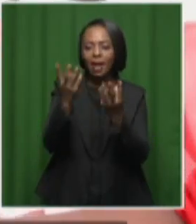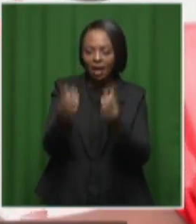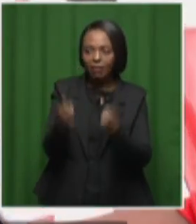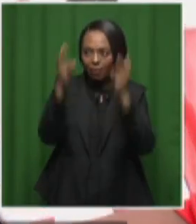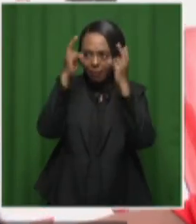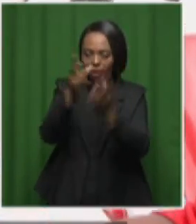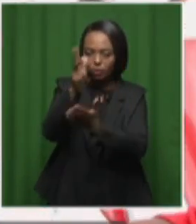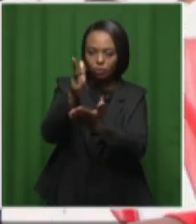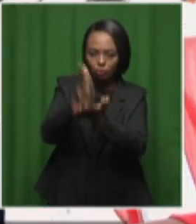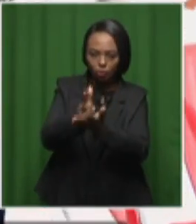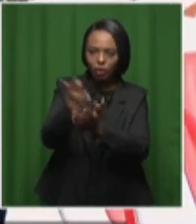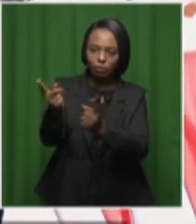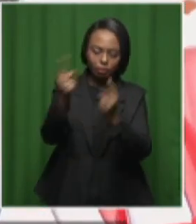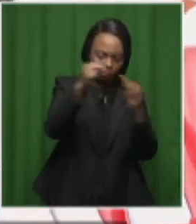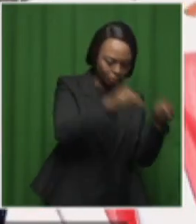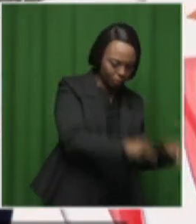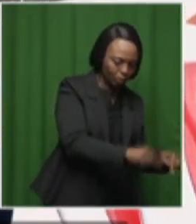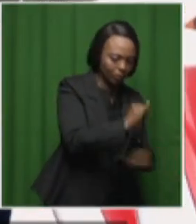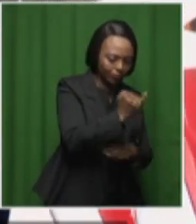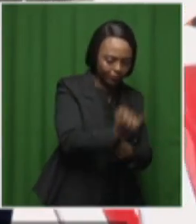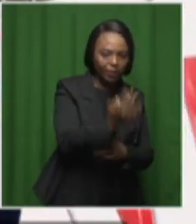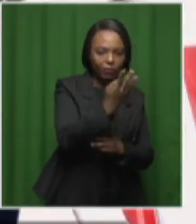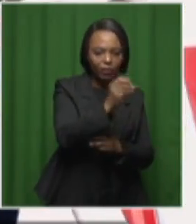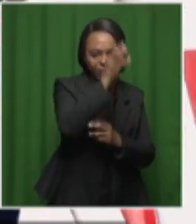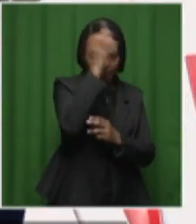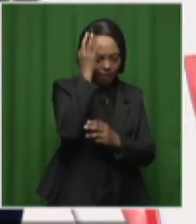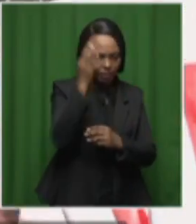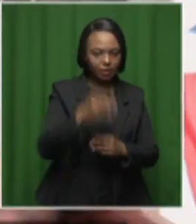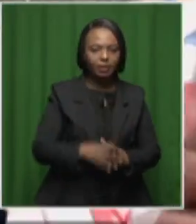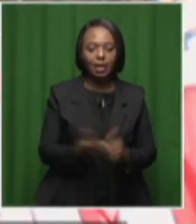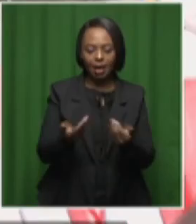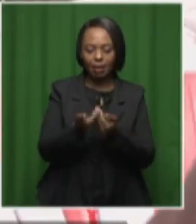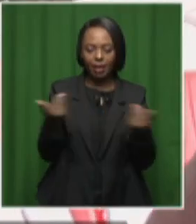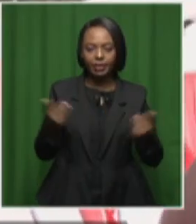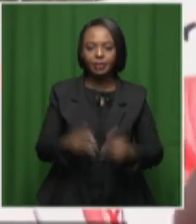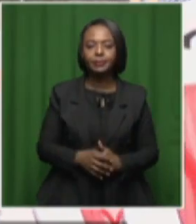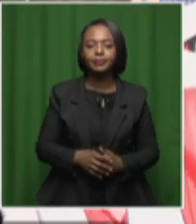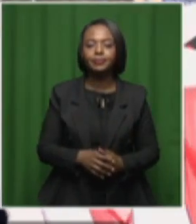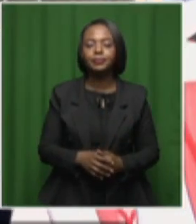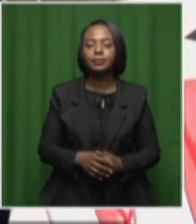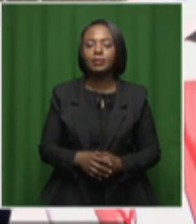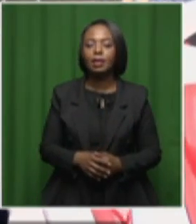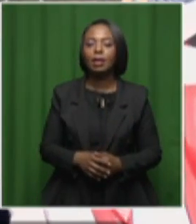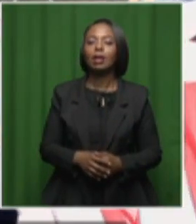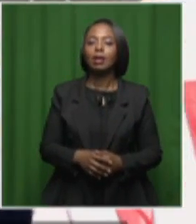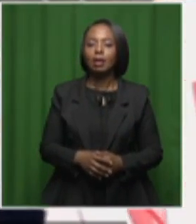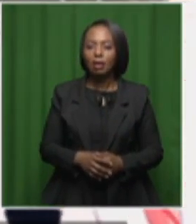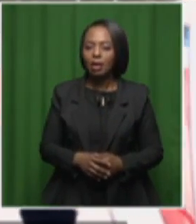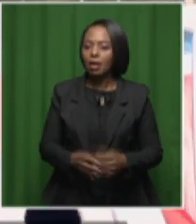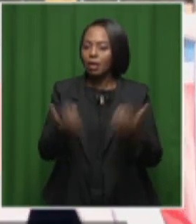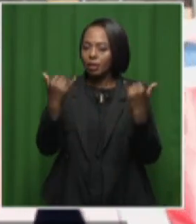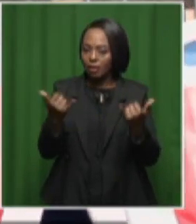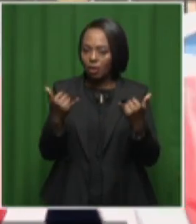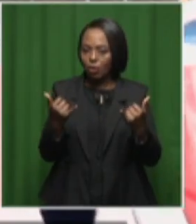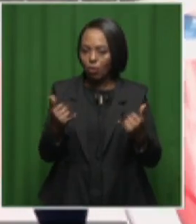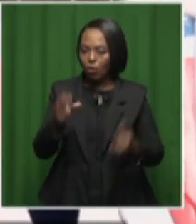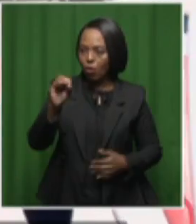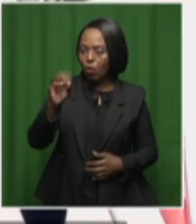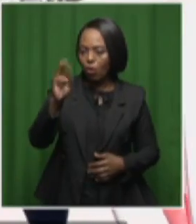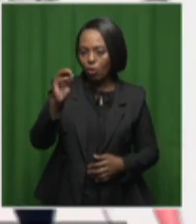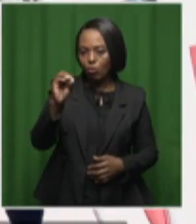the city buses are running 40 minutes apart. So we are now, as you said, coming towards